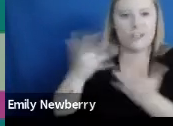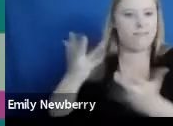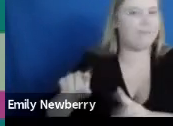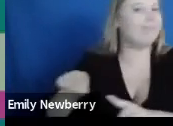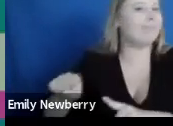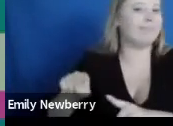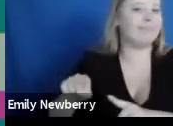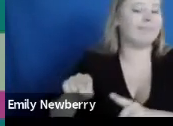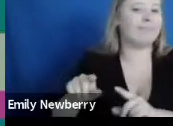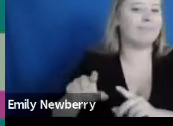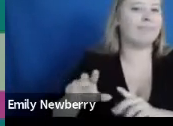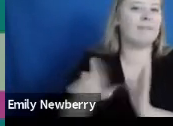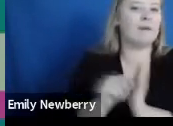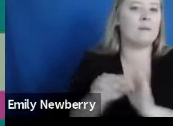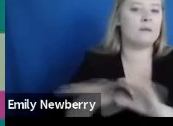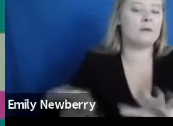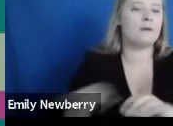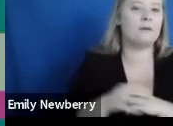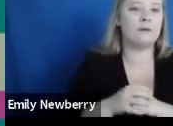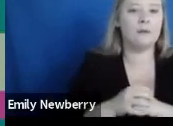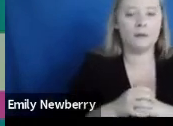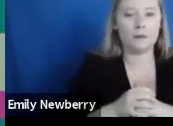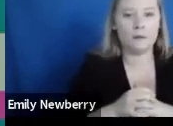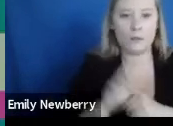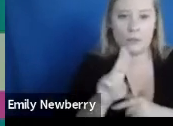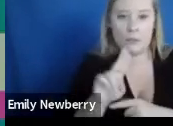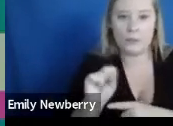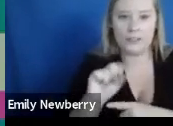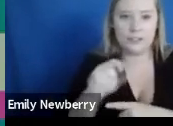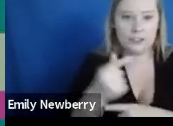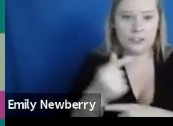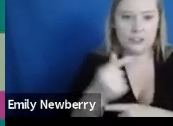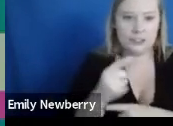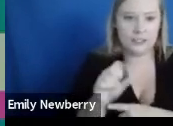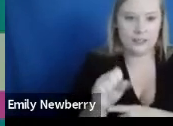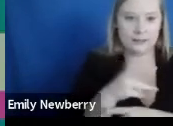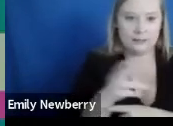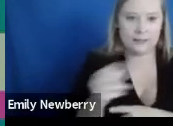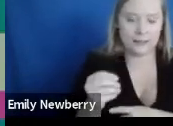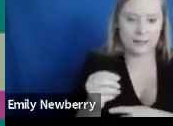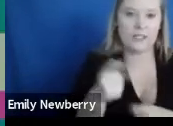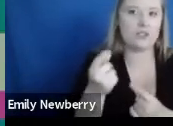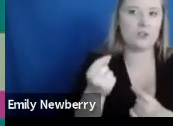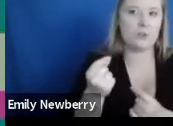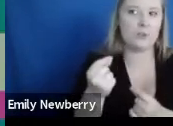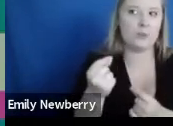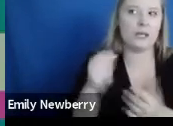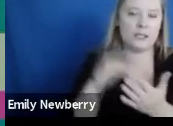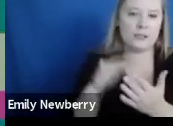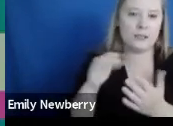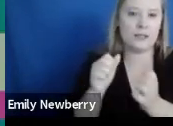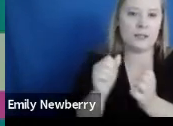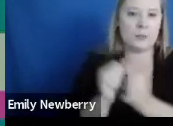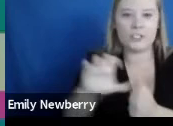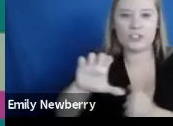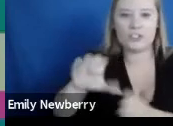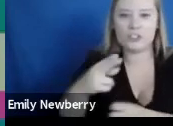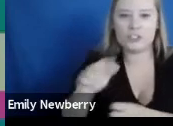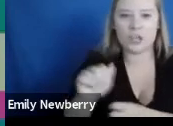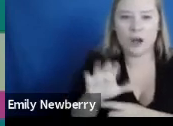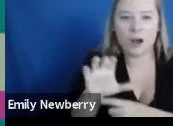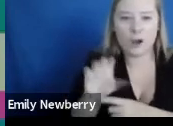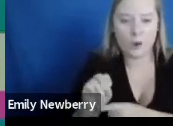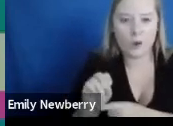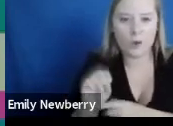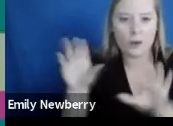Ben Linoff at the USGS, and he's doing a study around Chaco Canyon. This is a map of his progress